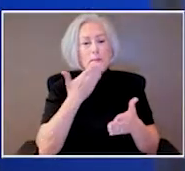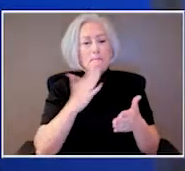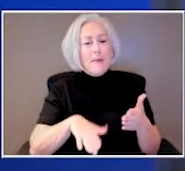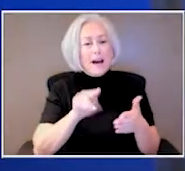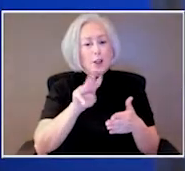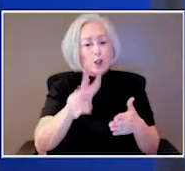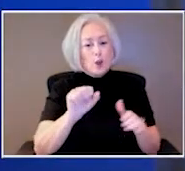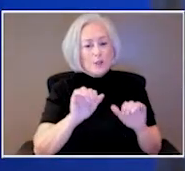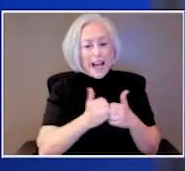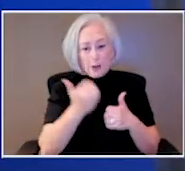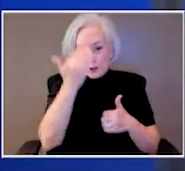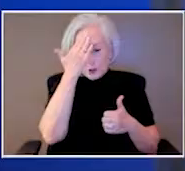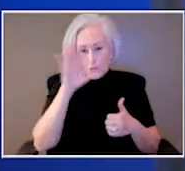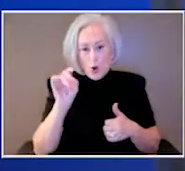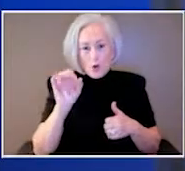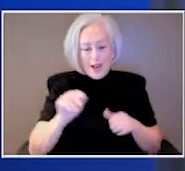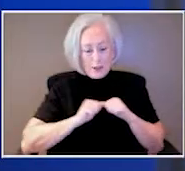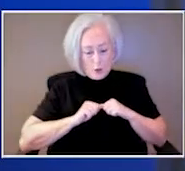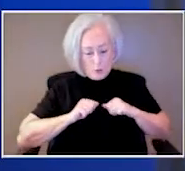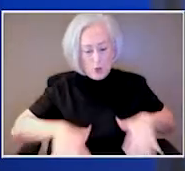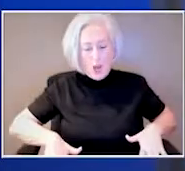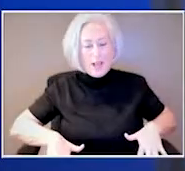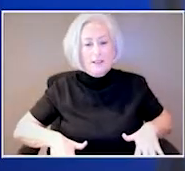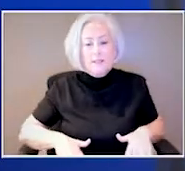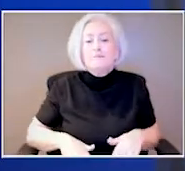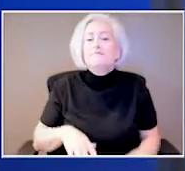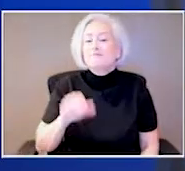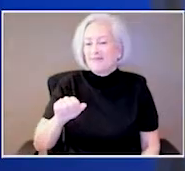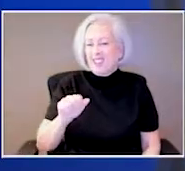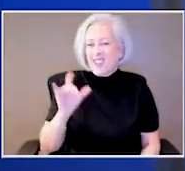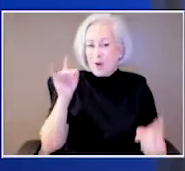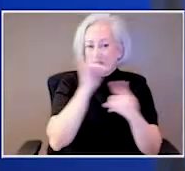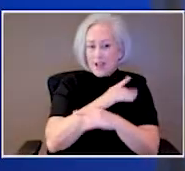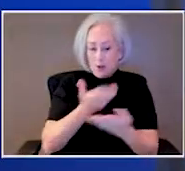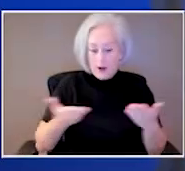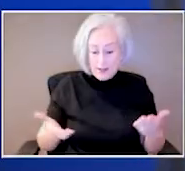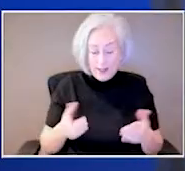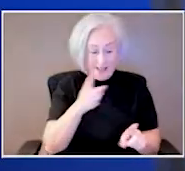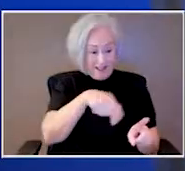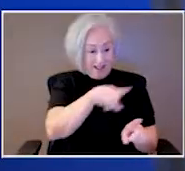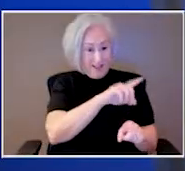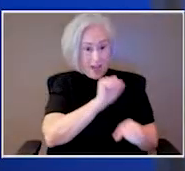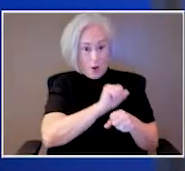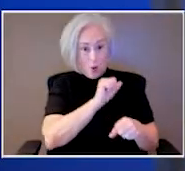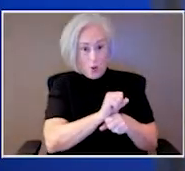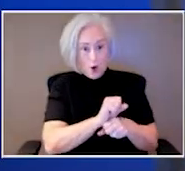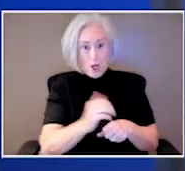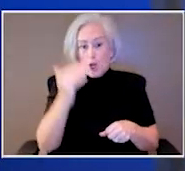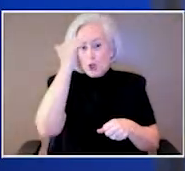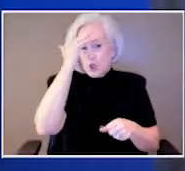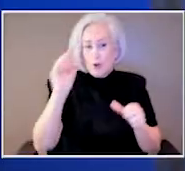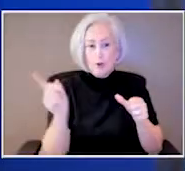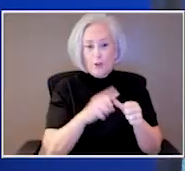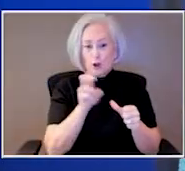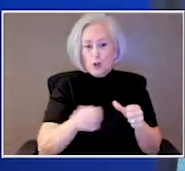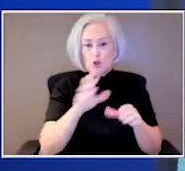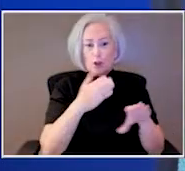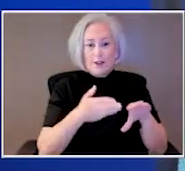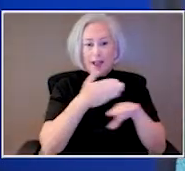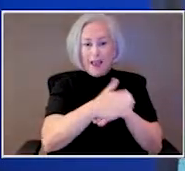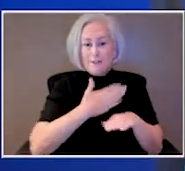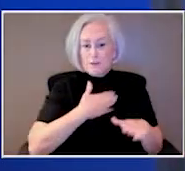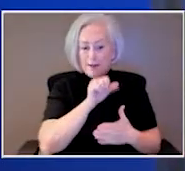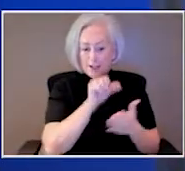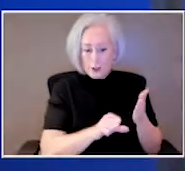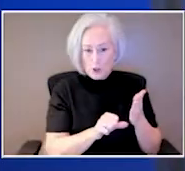ironic part. On that trip with those close friends, they were working because they all knew it was the first trip back on my persuasive speech